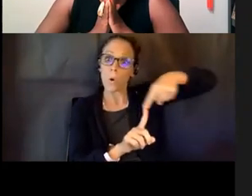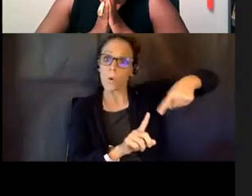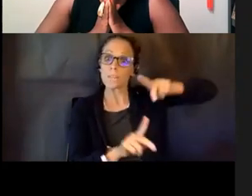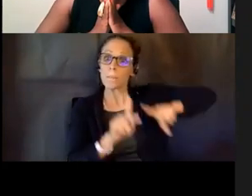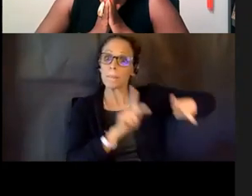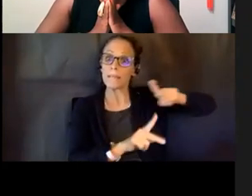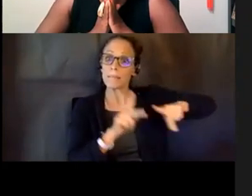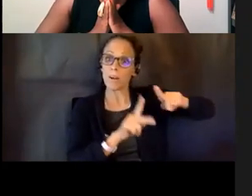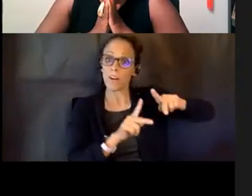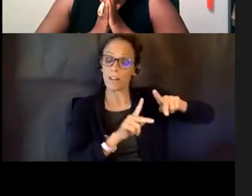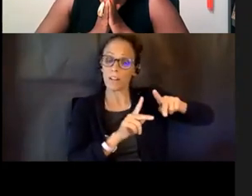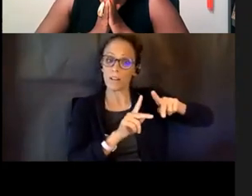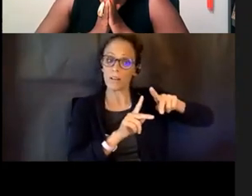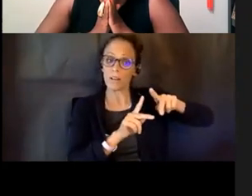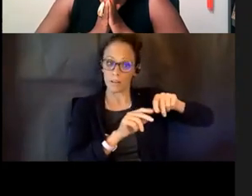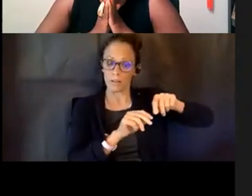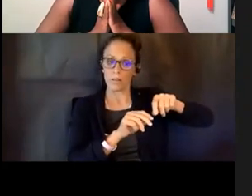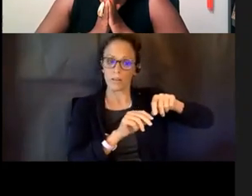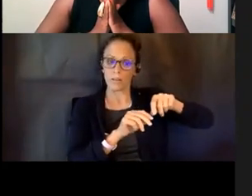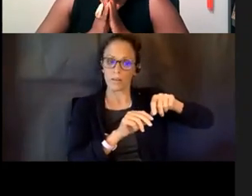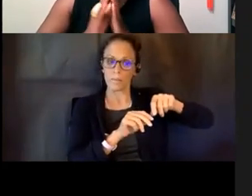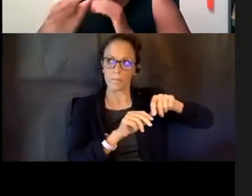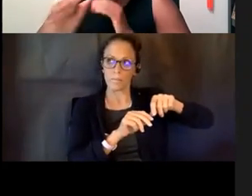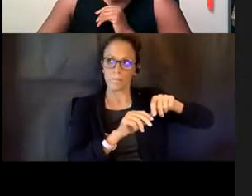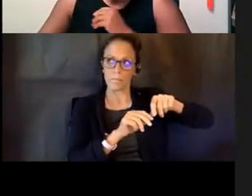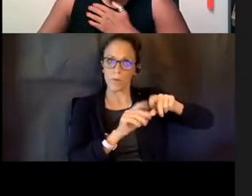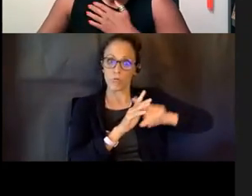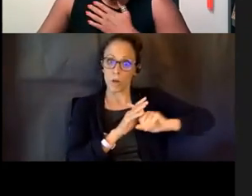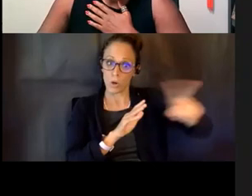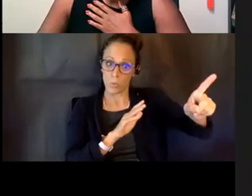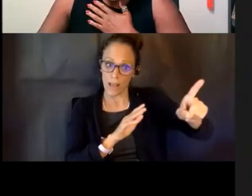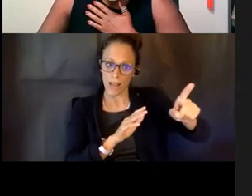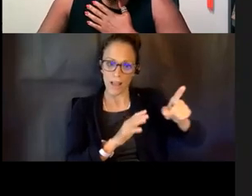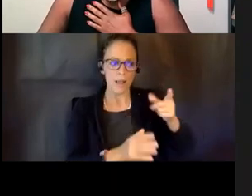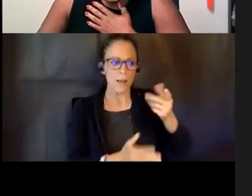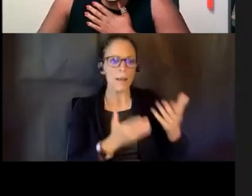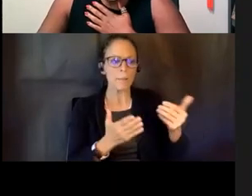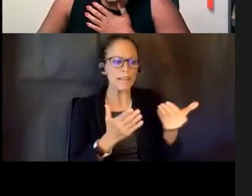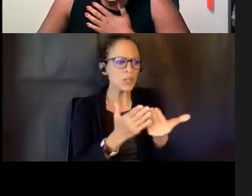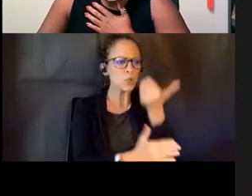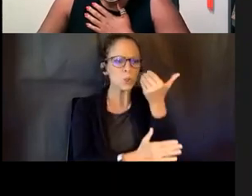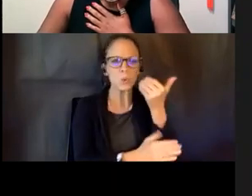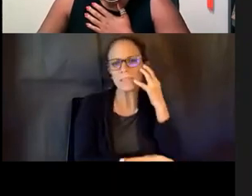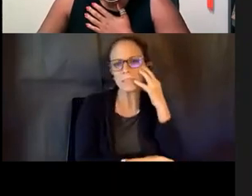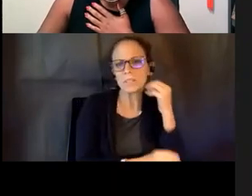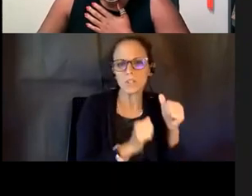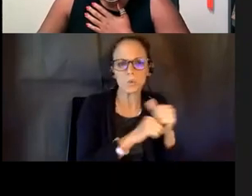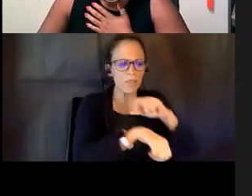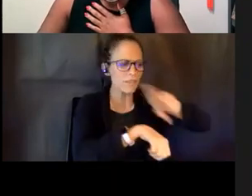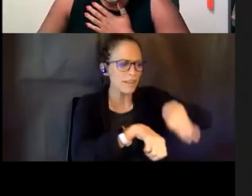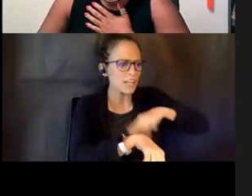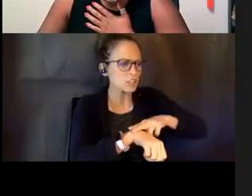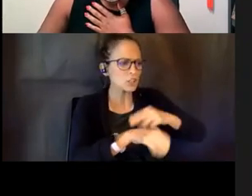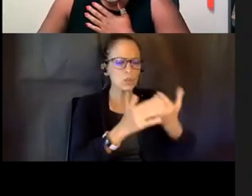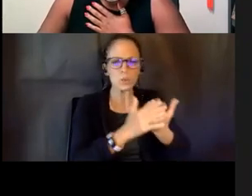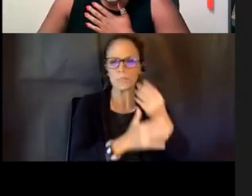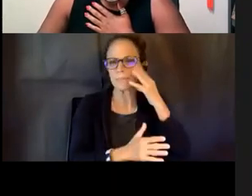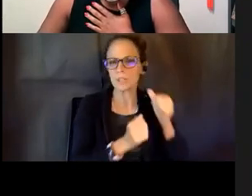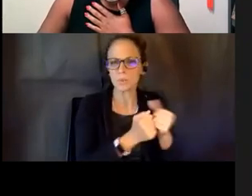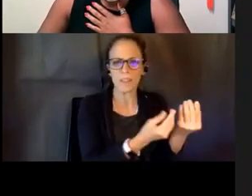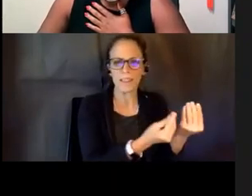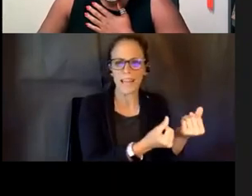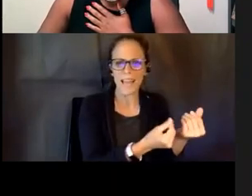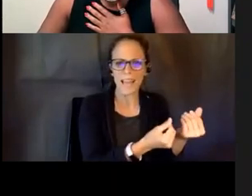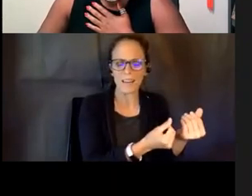oppressing, might actually come to know nature and land in a way that is unique yes. and separate from yes. those who are in control. So can yep. you talk a little bit